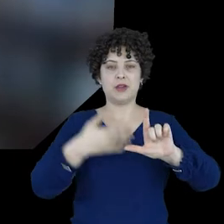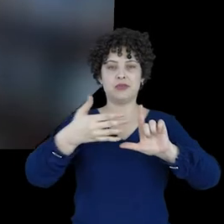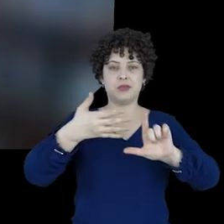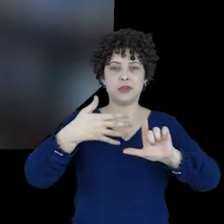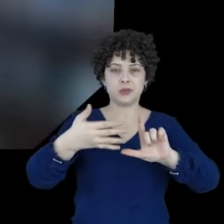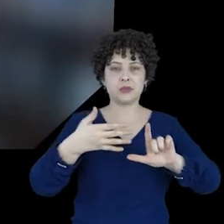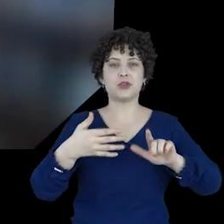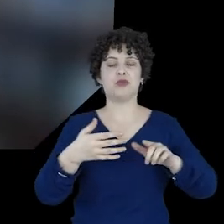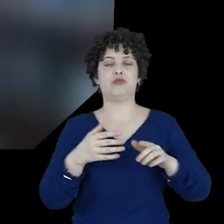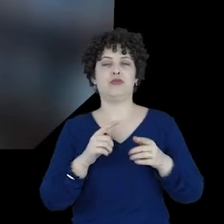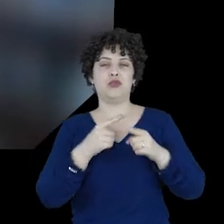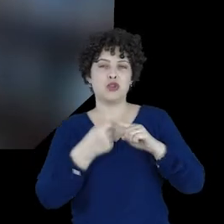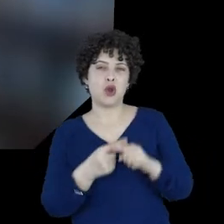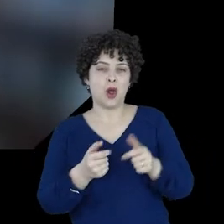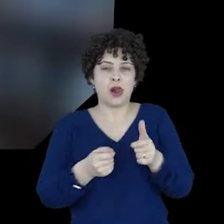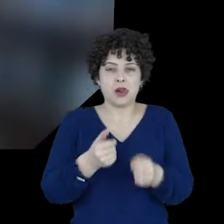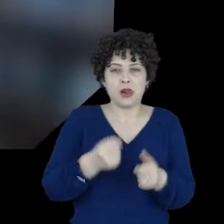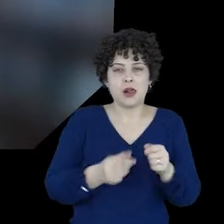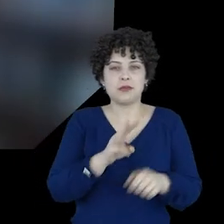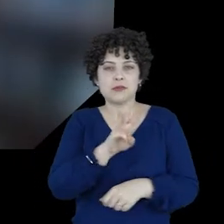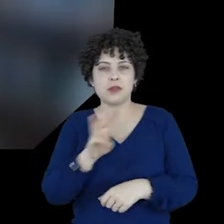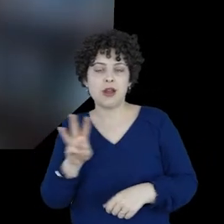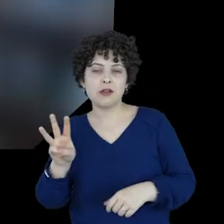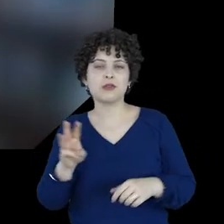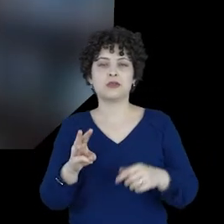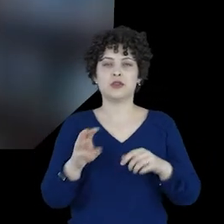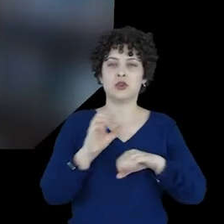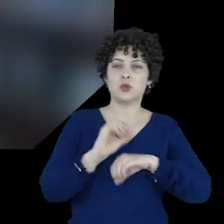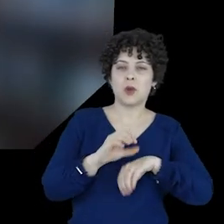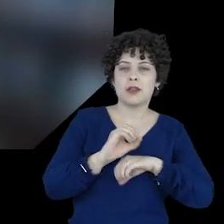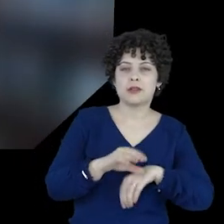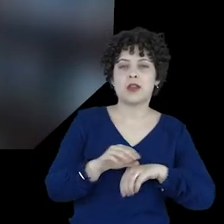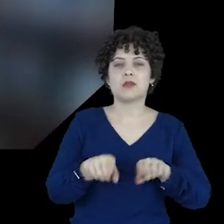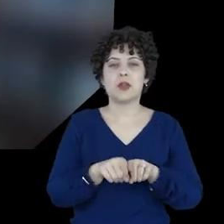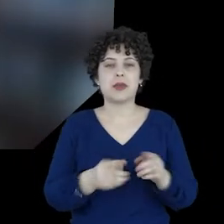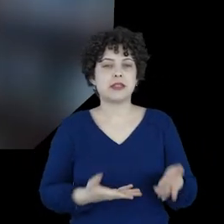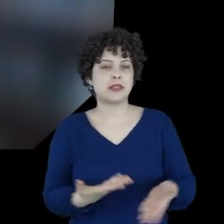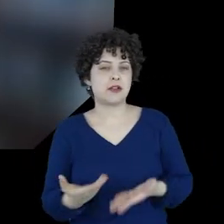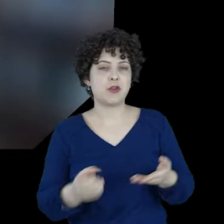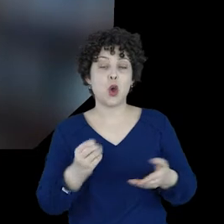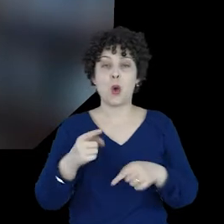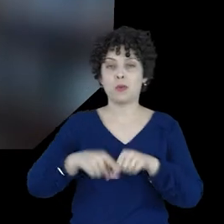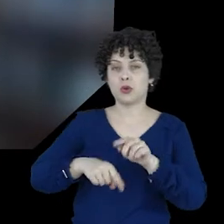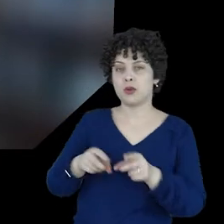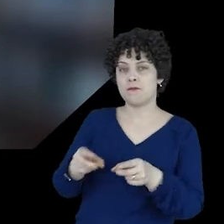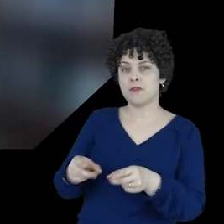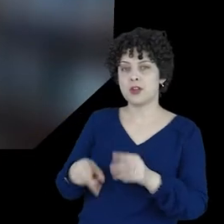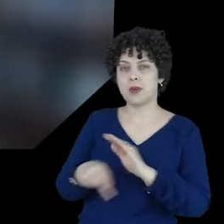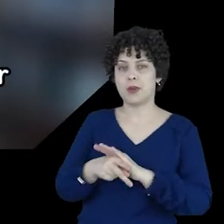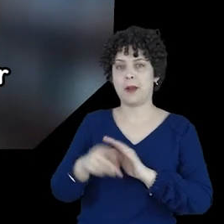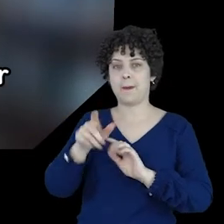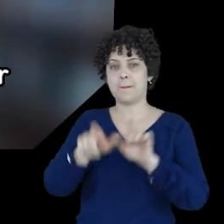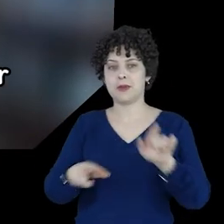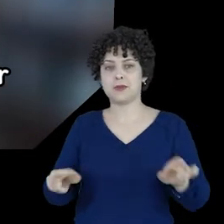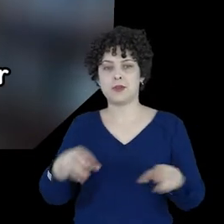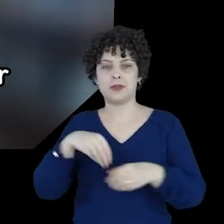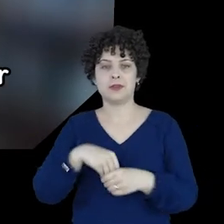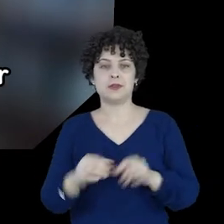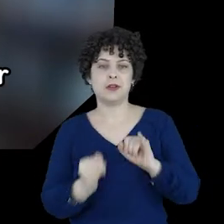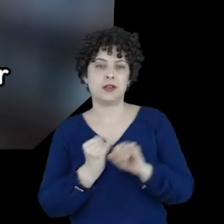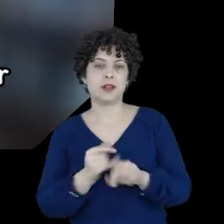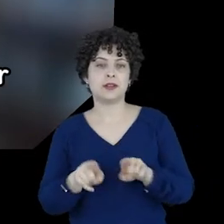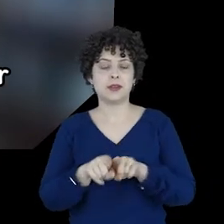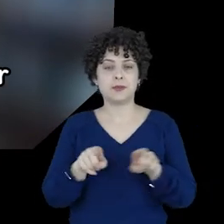news, educational websites, and any websites offering other services or goods to users over the internet, as well as